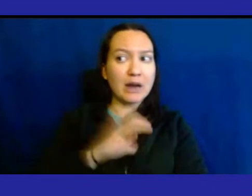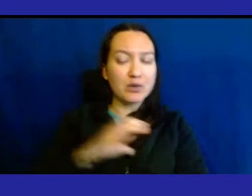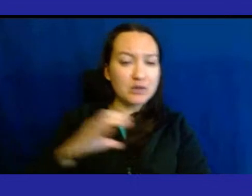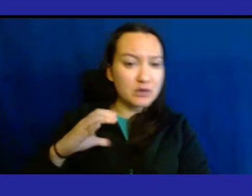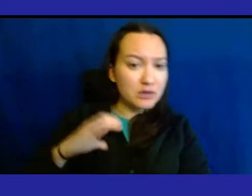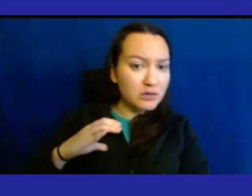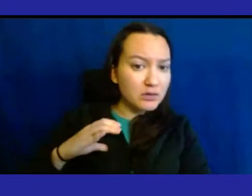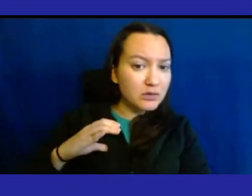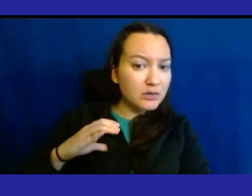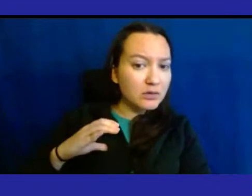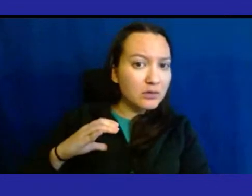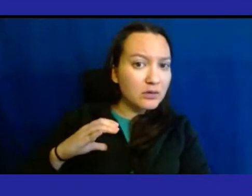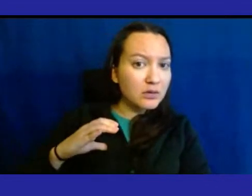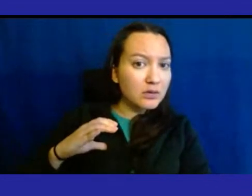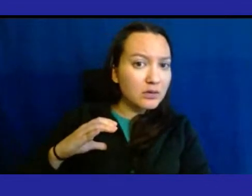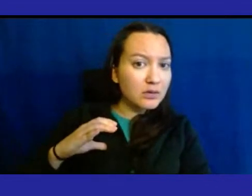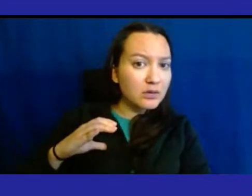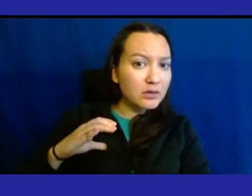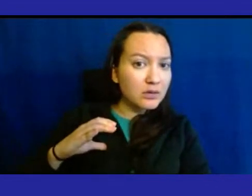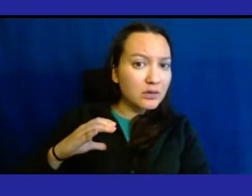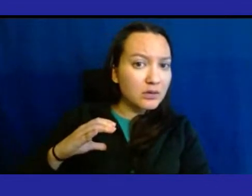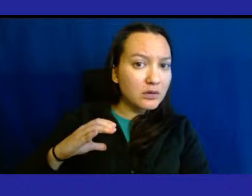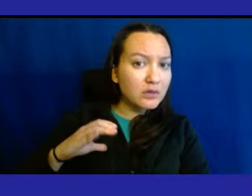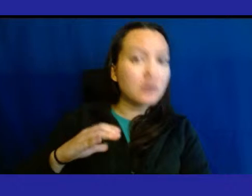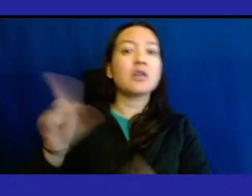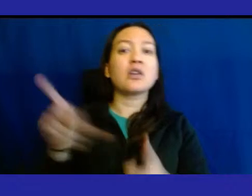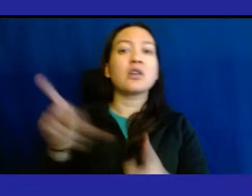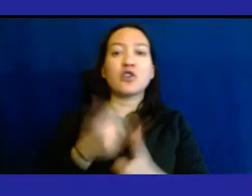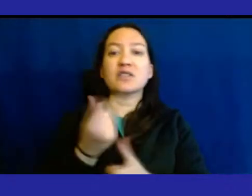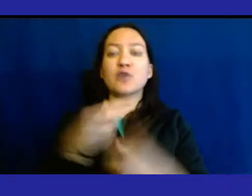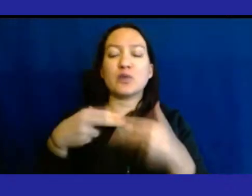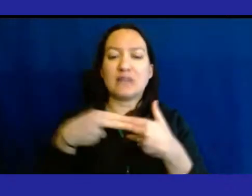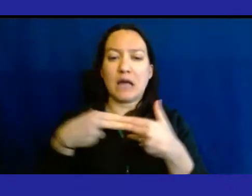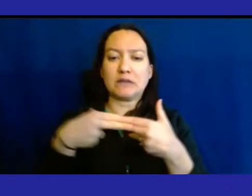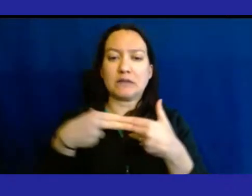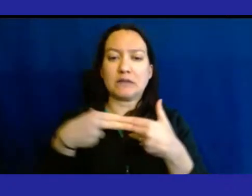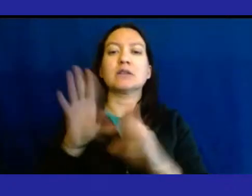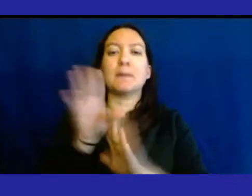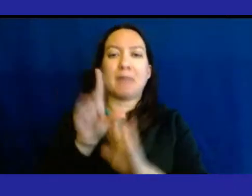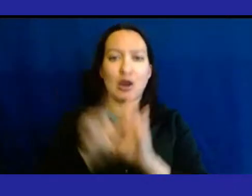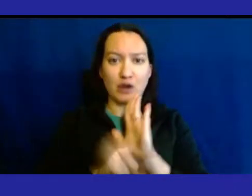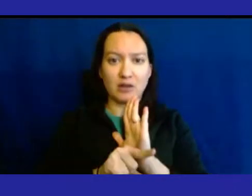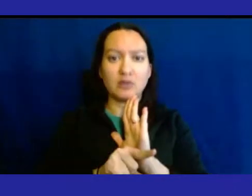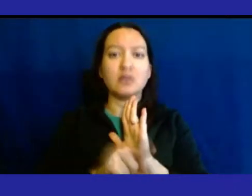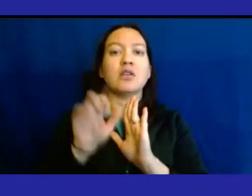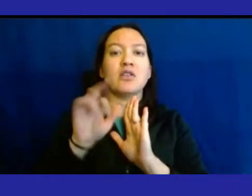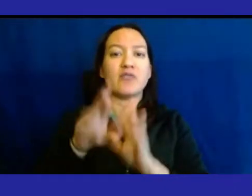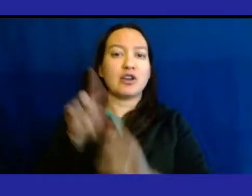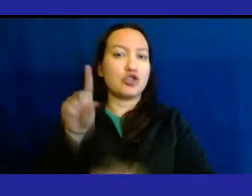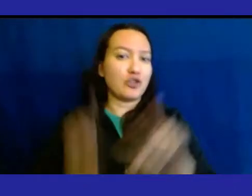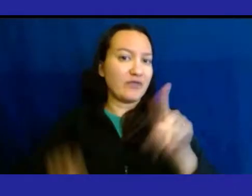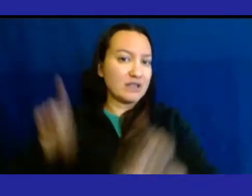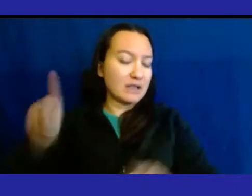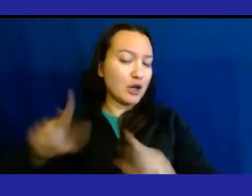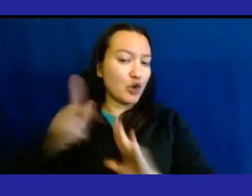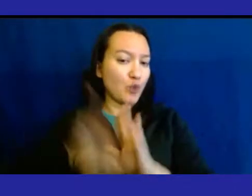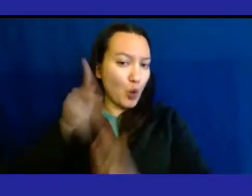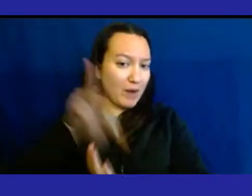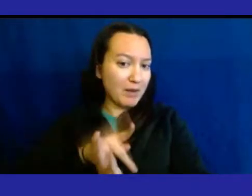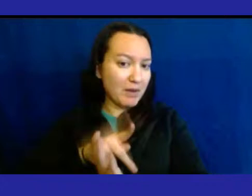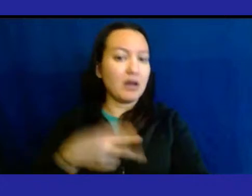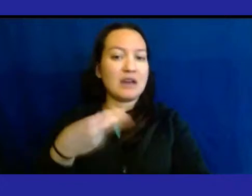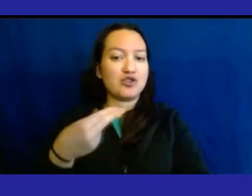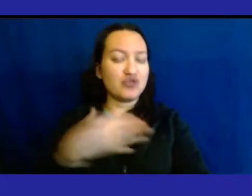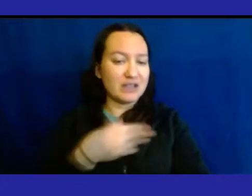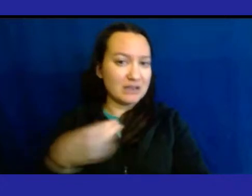Dr. Devon. The first few slides here are a little background about our vendor diversity program at Health and Hospitals.